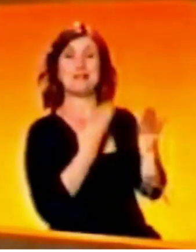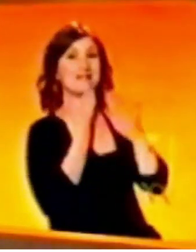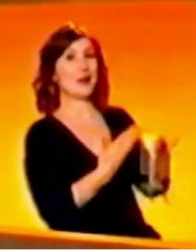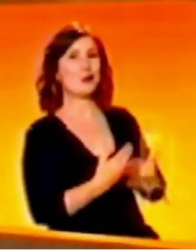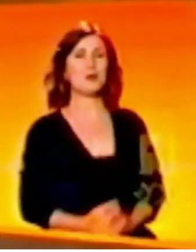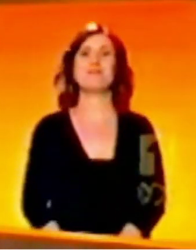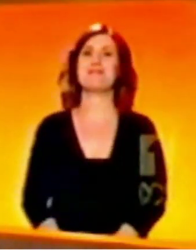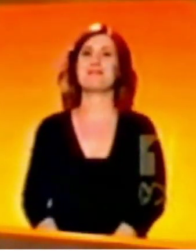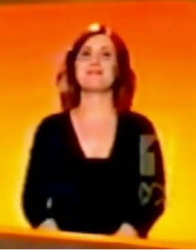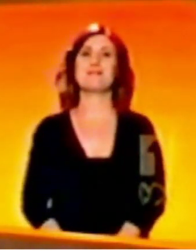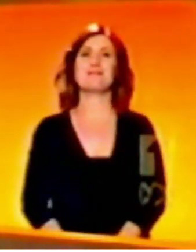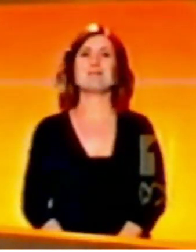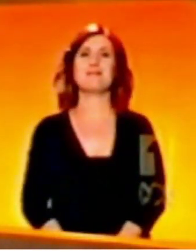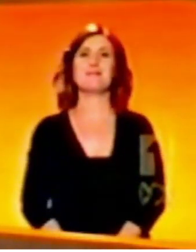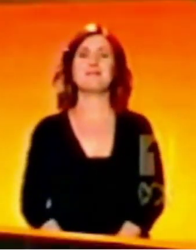much.